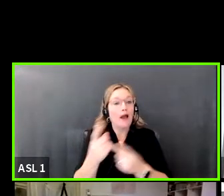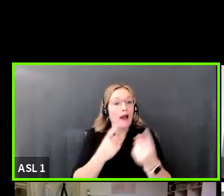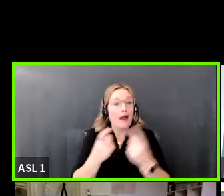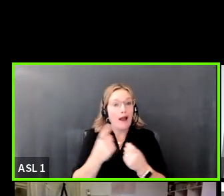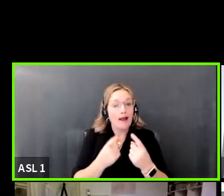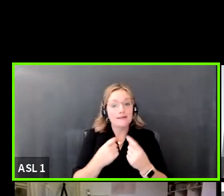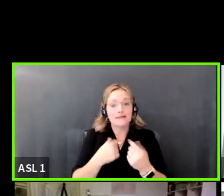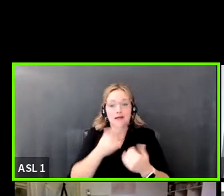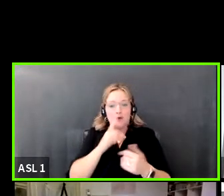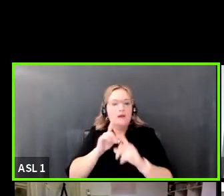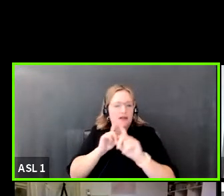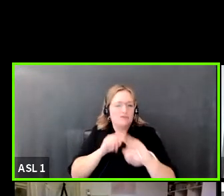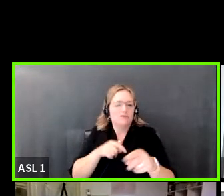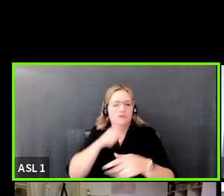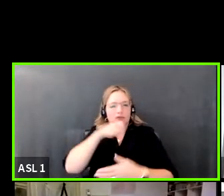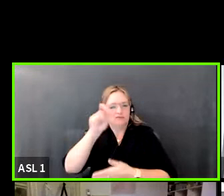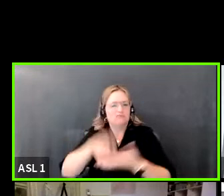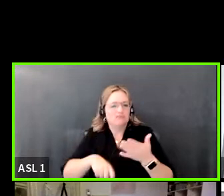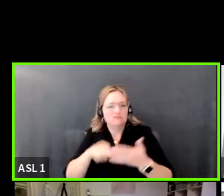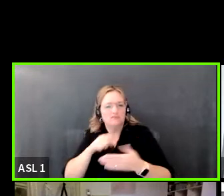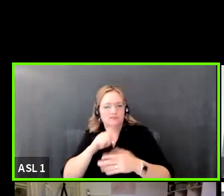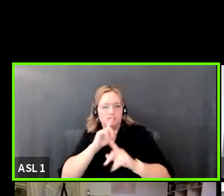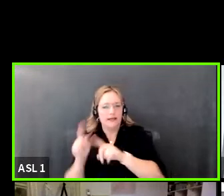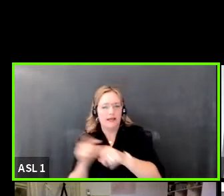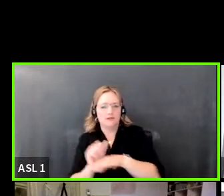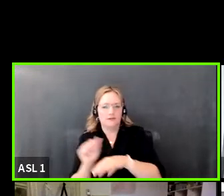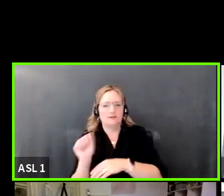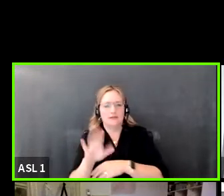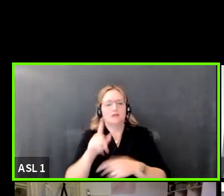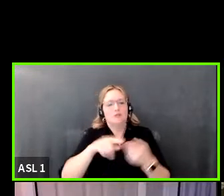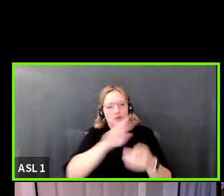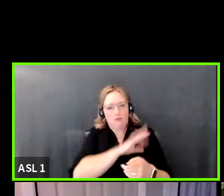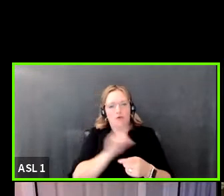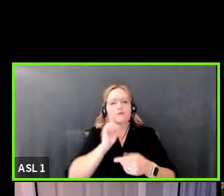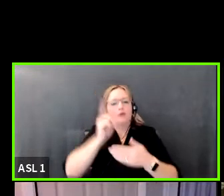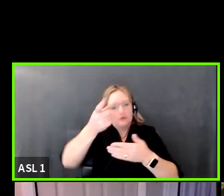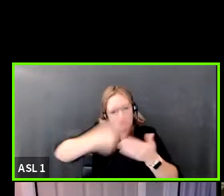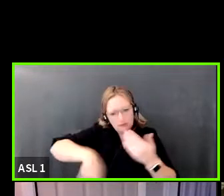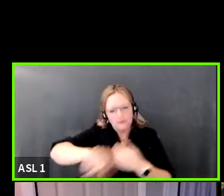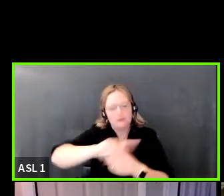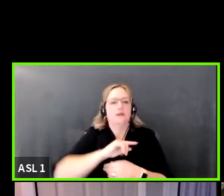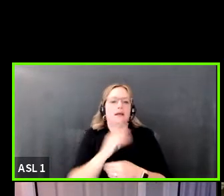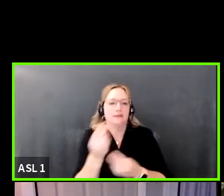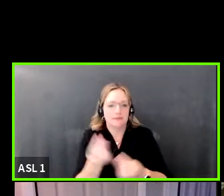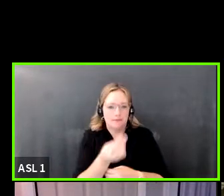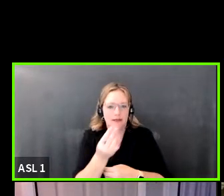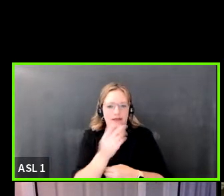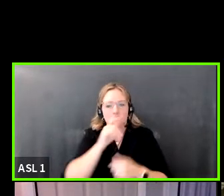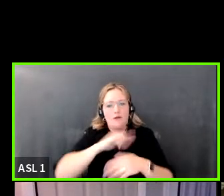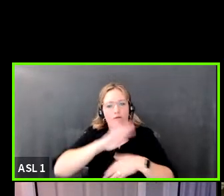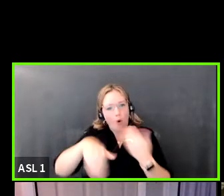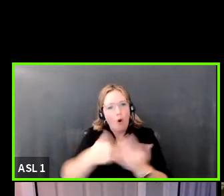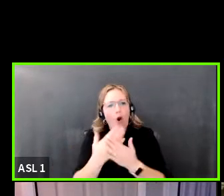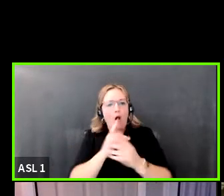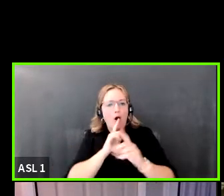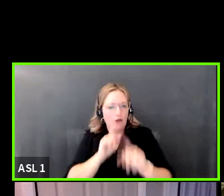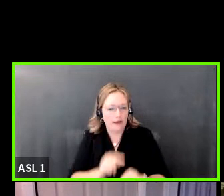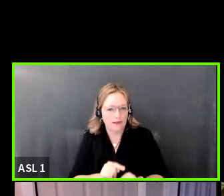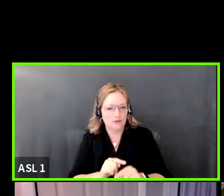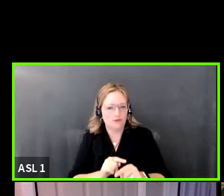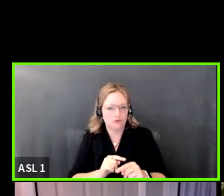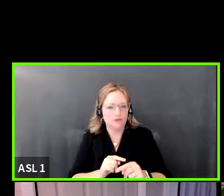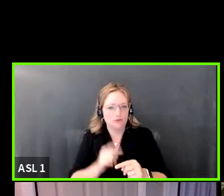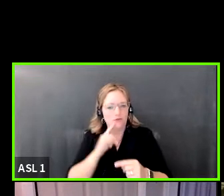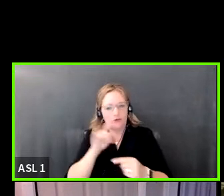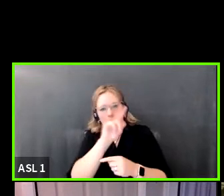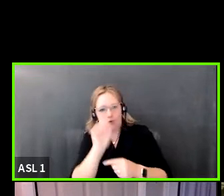providing that in writing to the board by next monday so that you have a complete set of answers to the questions that you raise or the issues